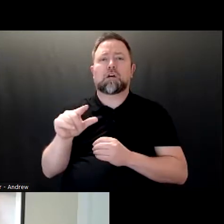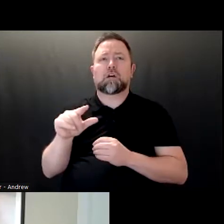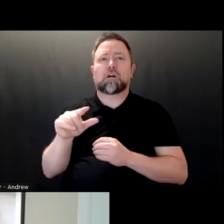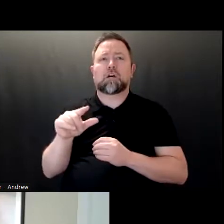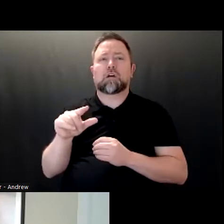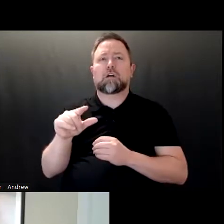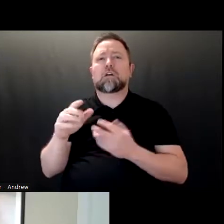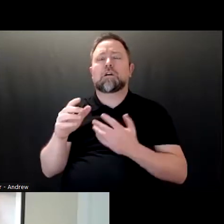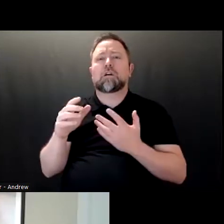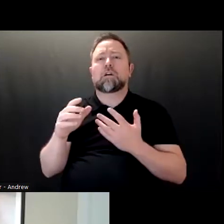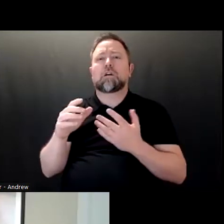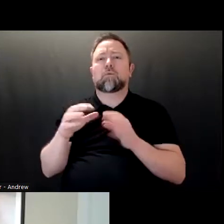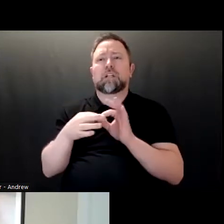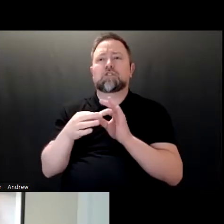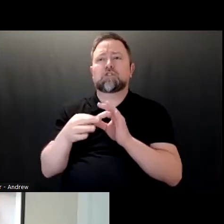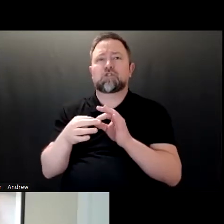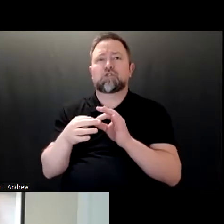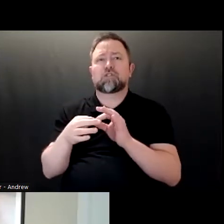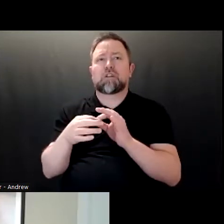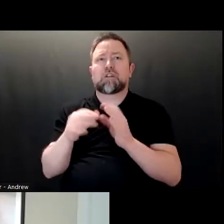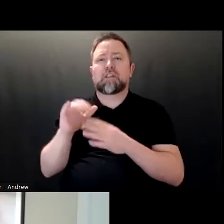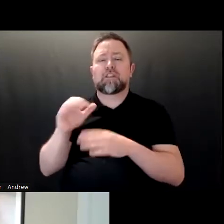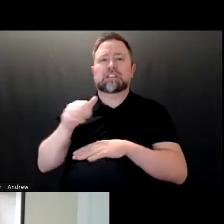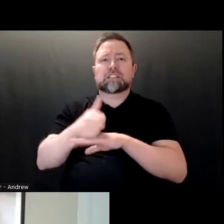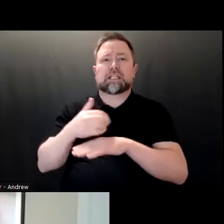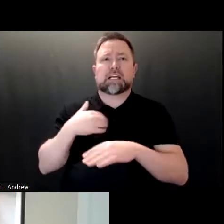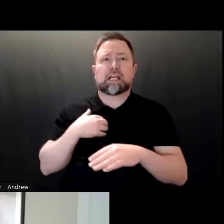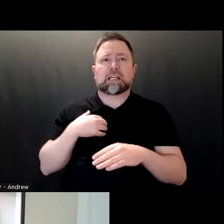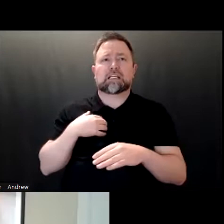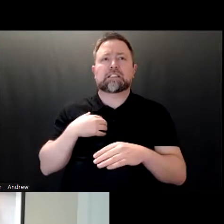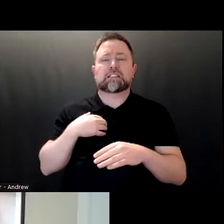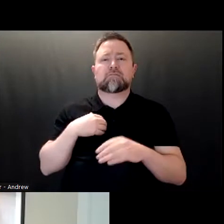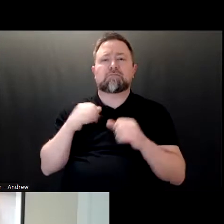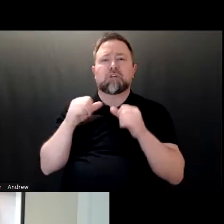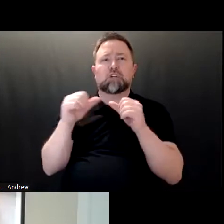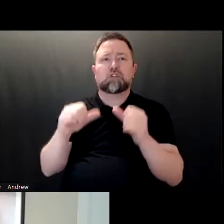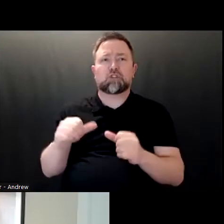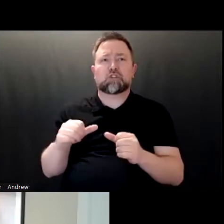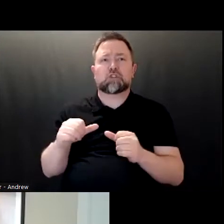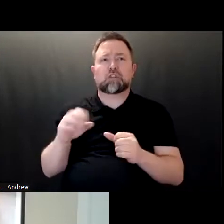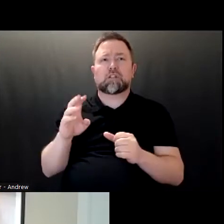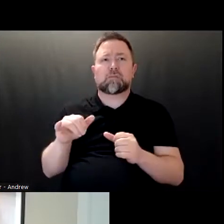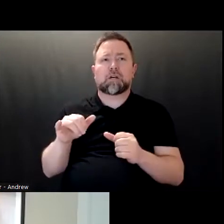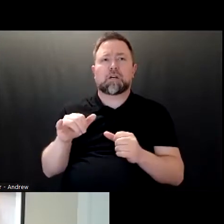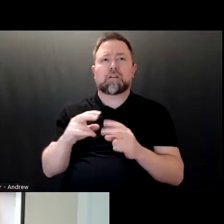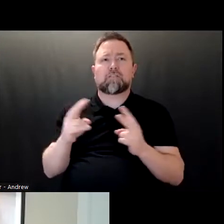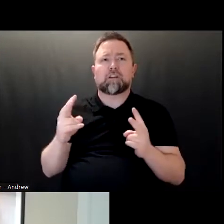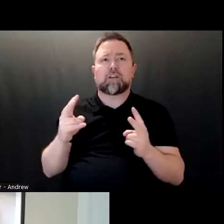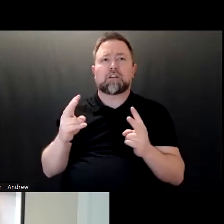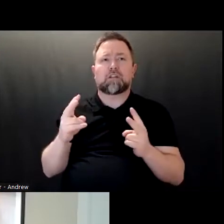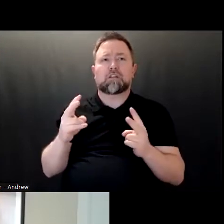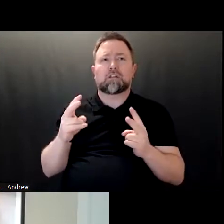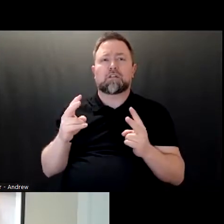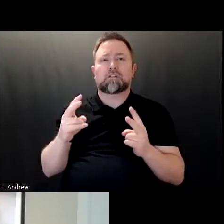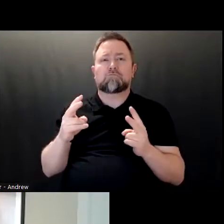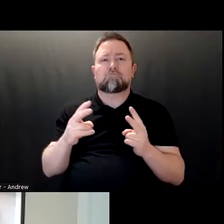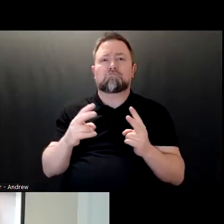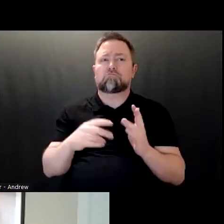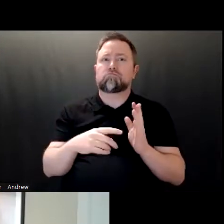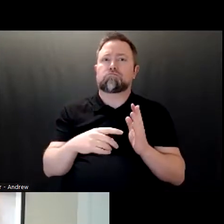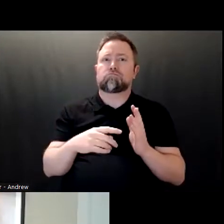are here, you will really have this sense of kinship with Wharton's time here and the work that's present.